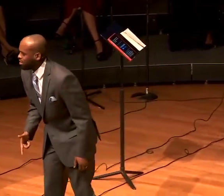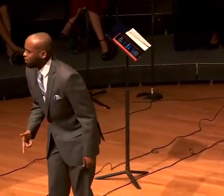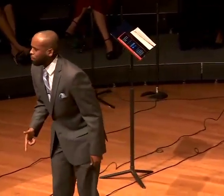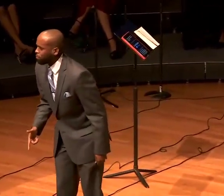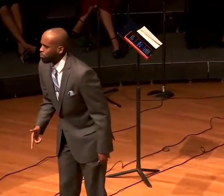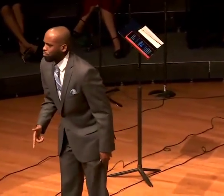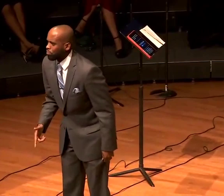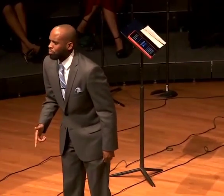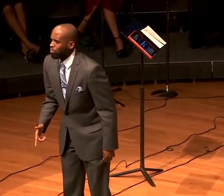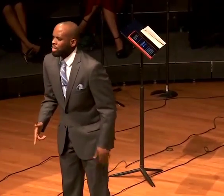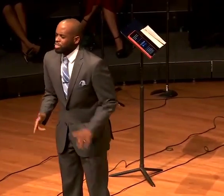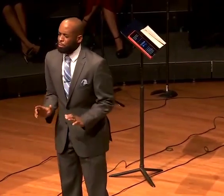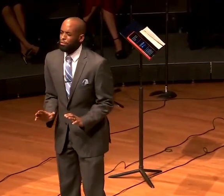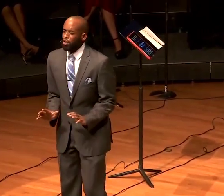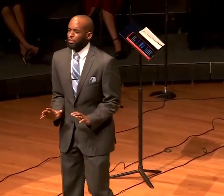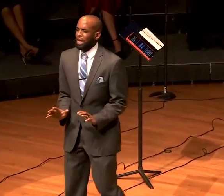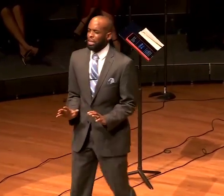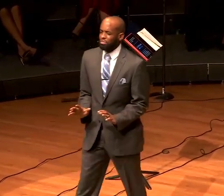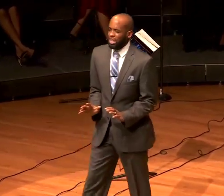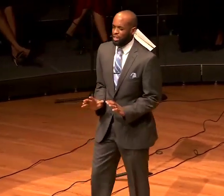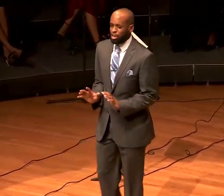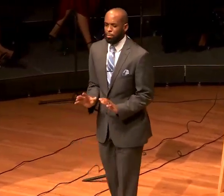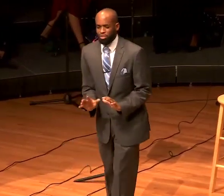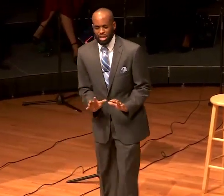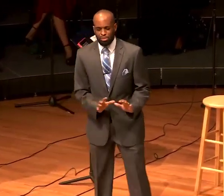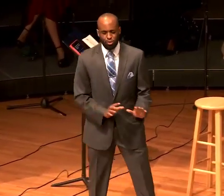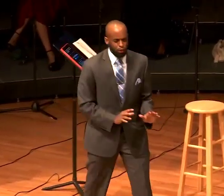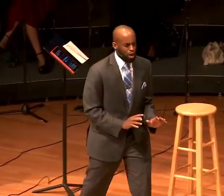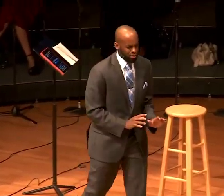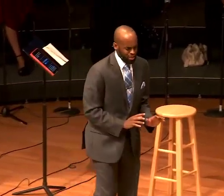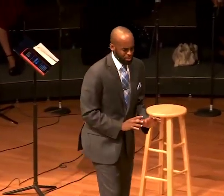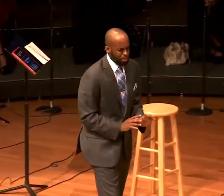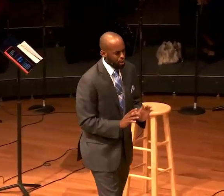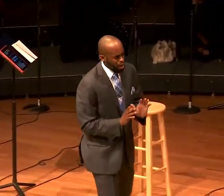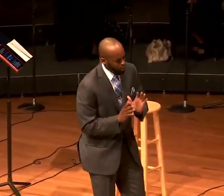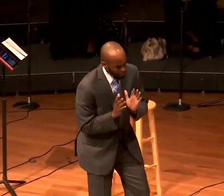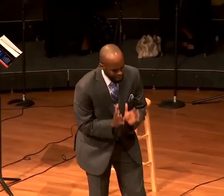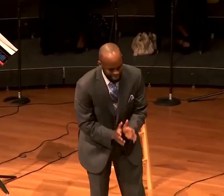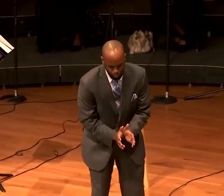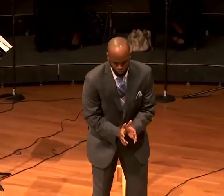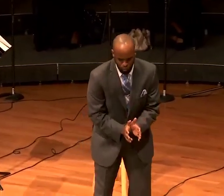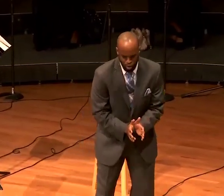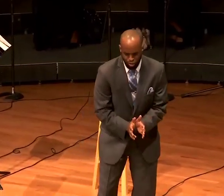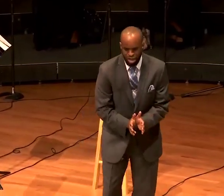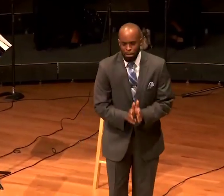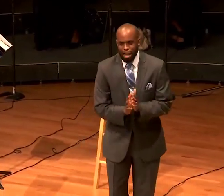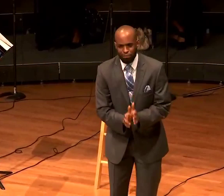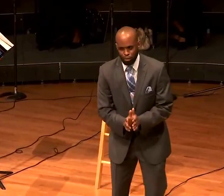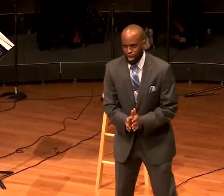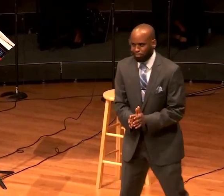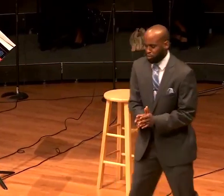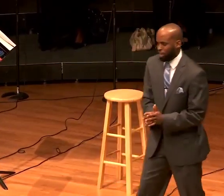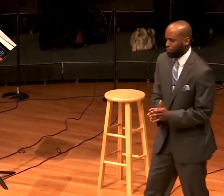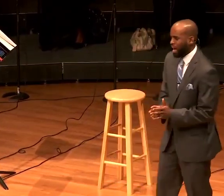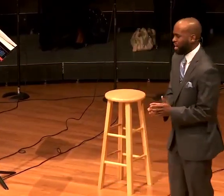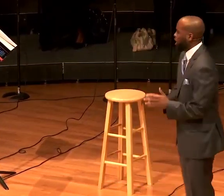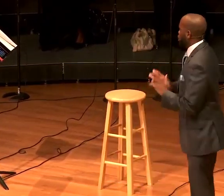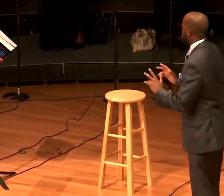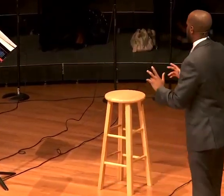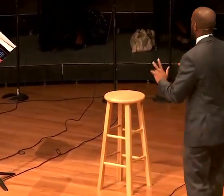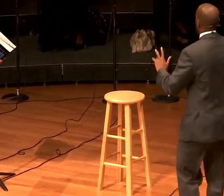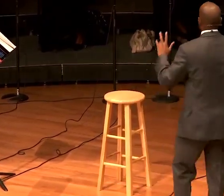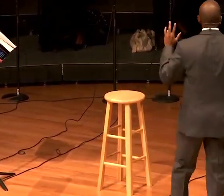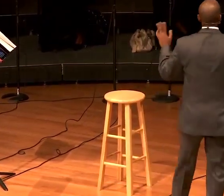needs? Some of y'all feel like I'm taking a couple steps too far on this, but I want to back it with the word. Matthew chapter